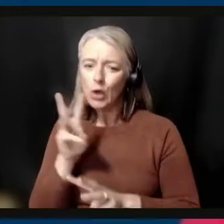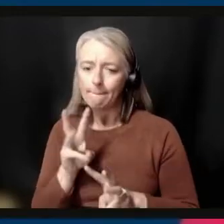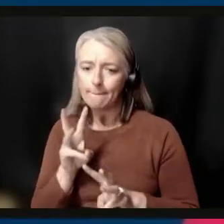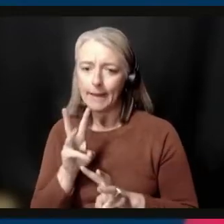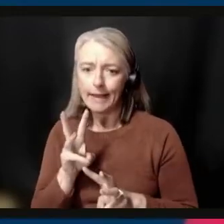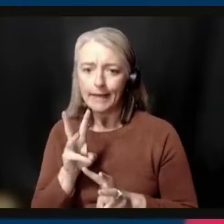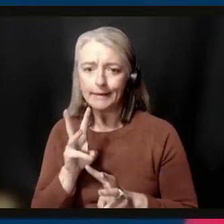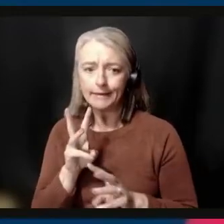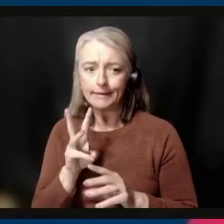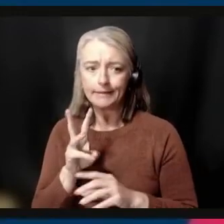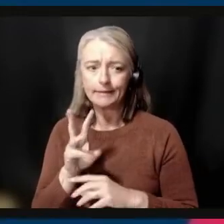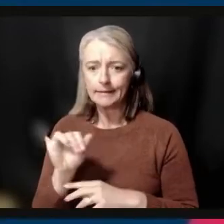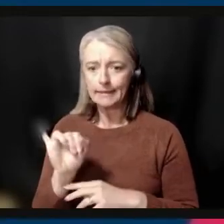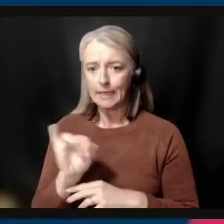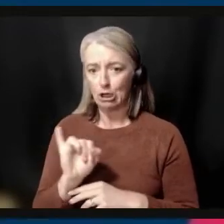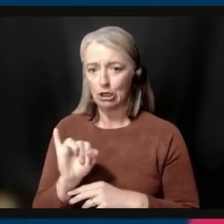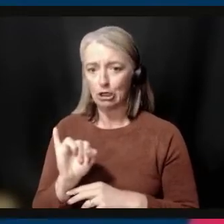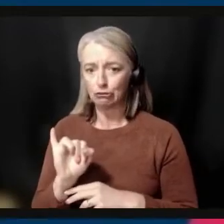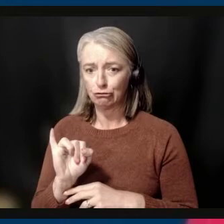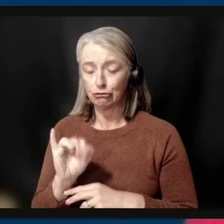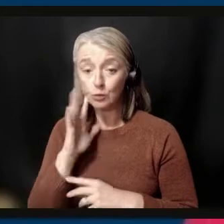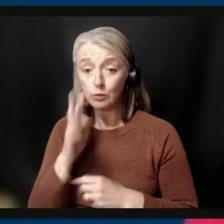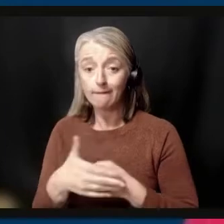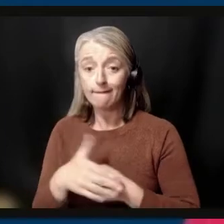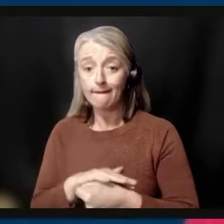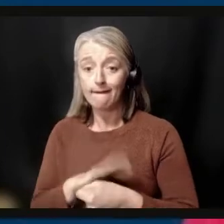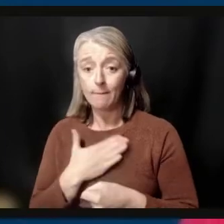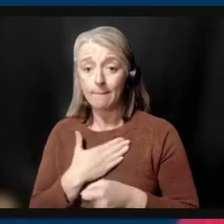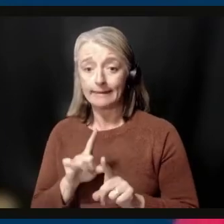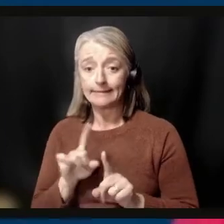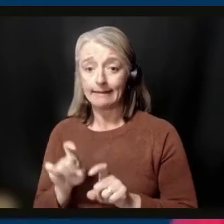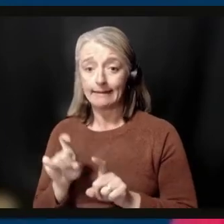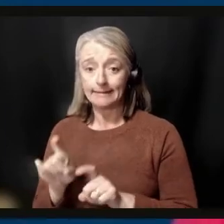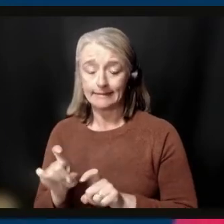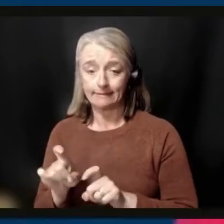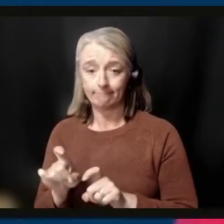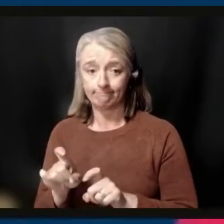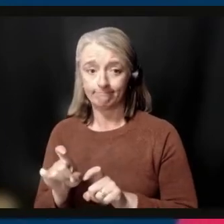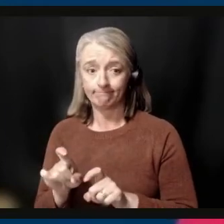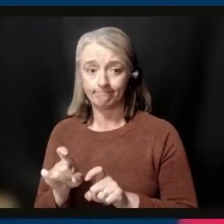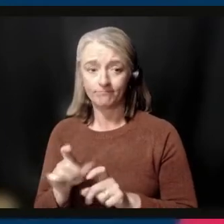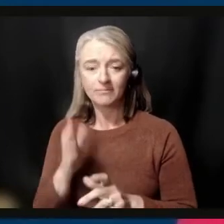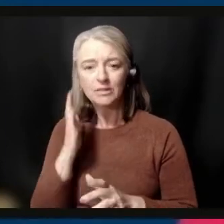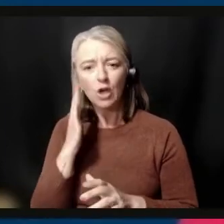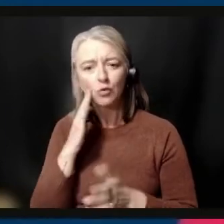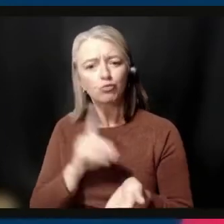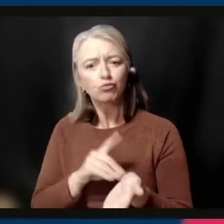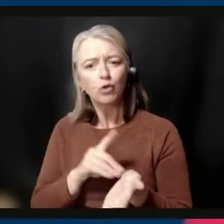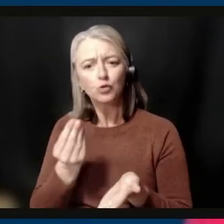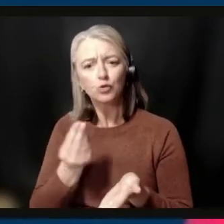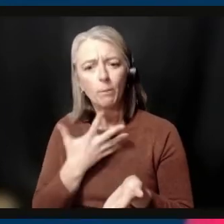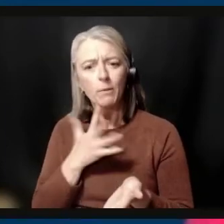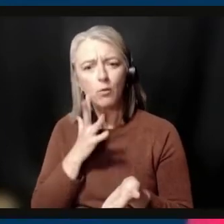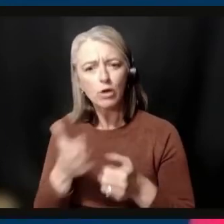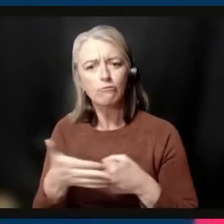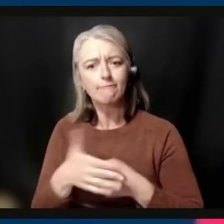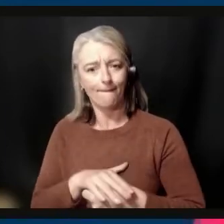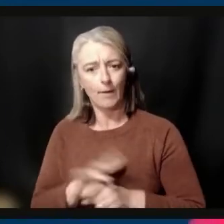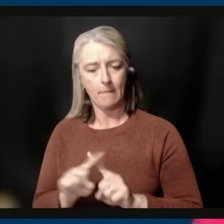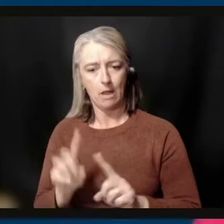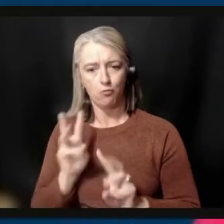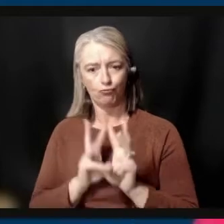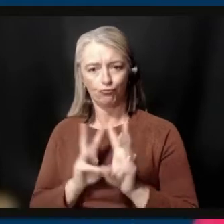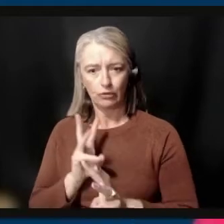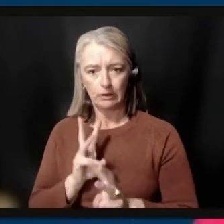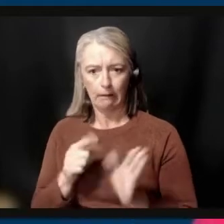whether insurance would cover the testing. I know the doctor's office said that it would, but I was worried that I would get a